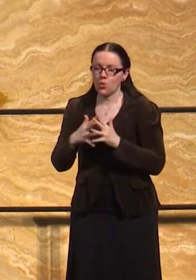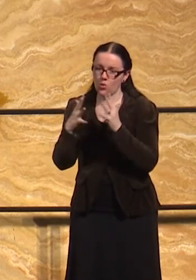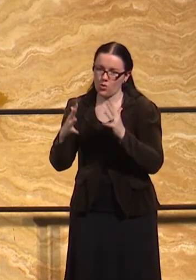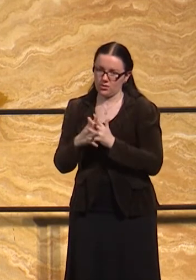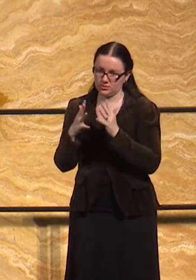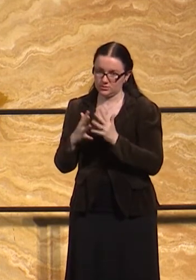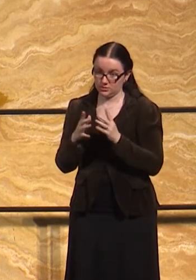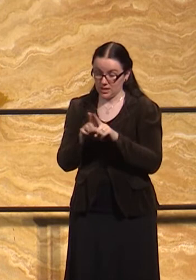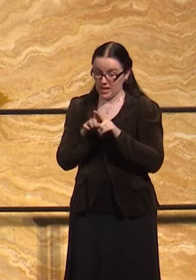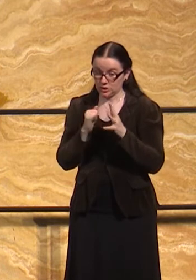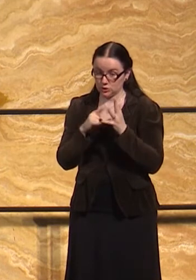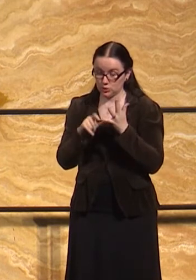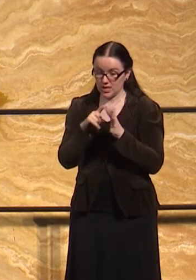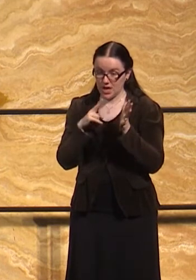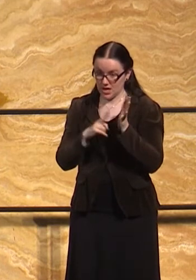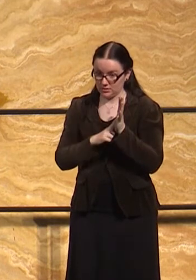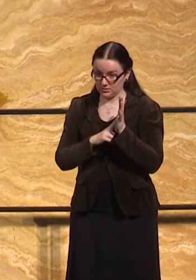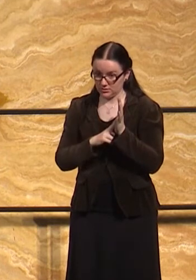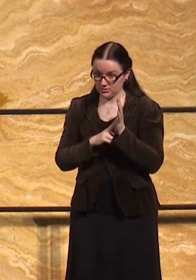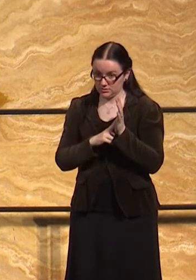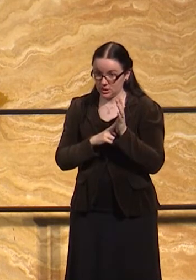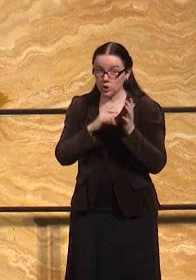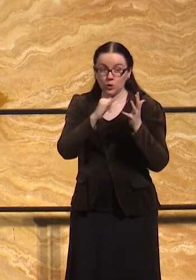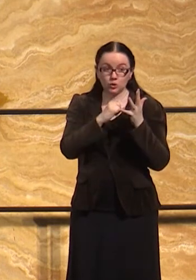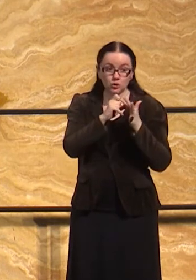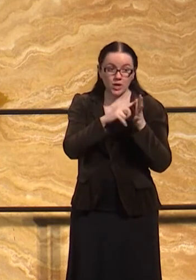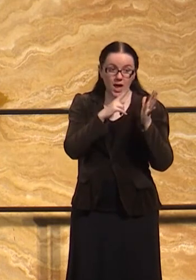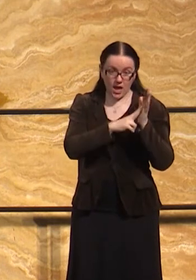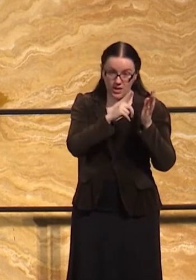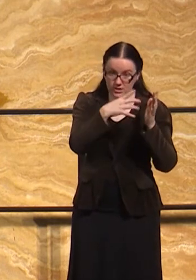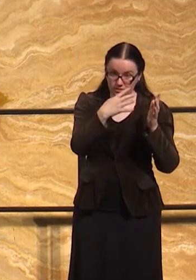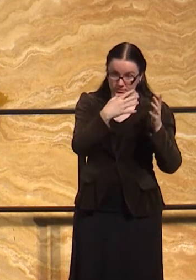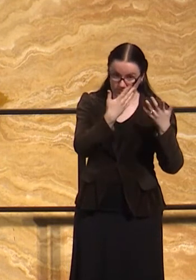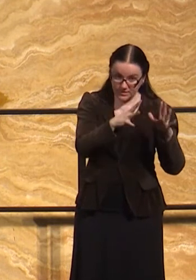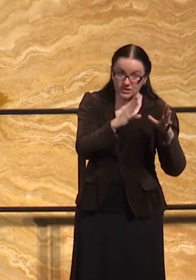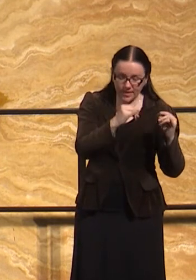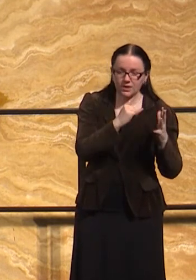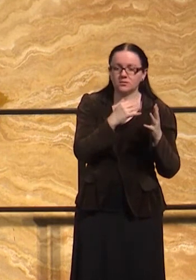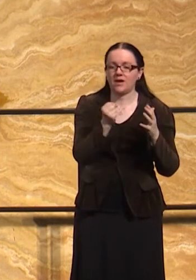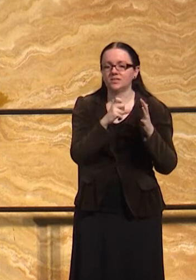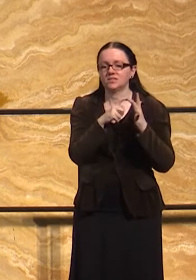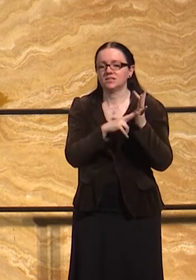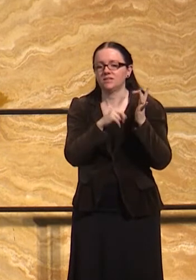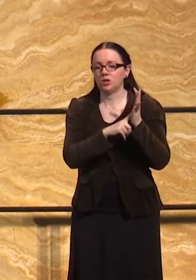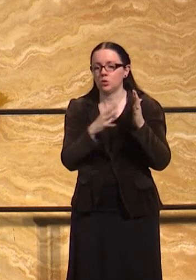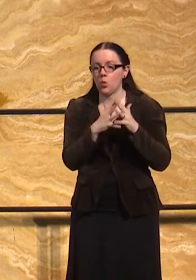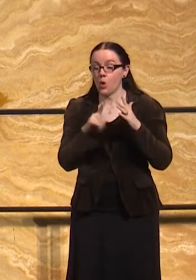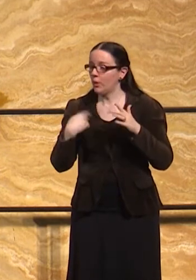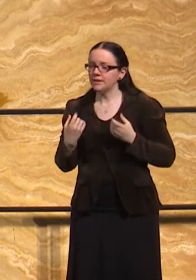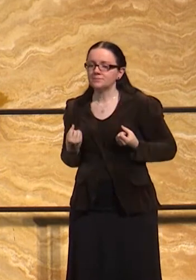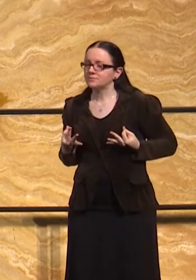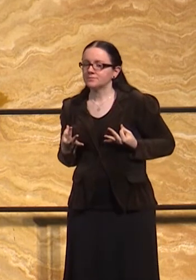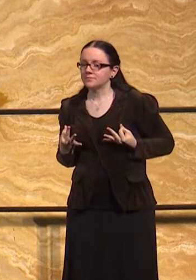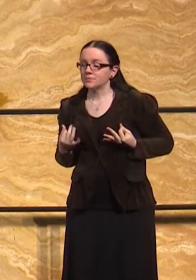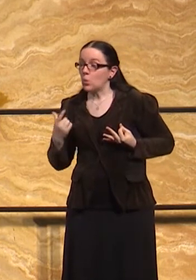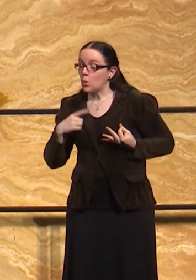Like Sudan, we didn't have a civil war after the end of Indonesian occupation. Why? We pursue a